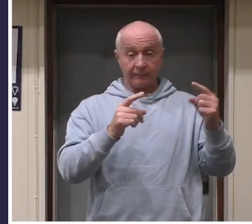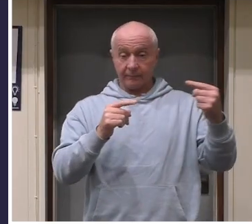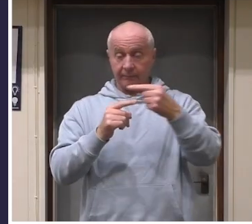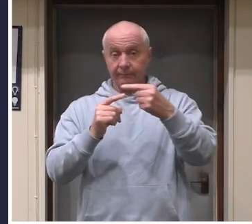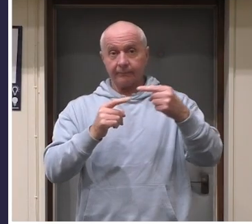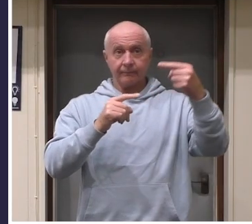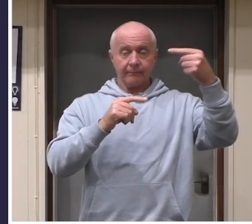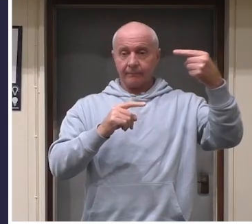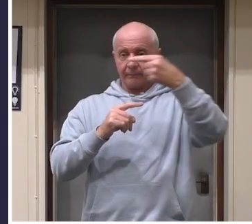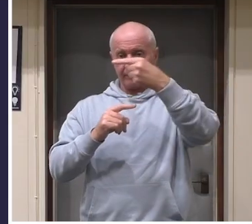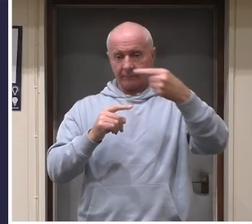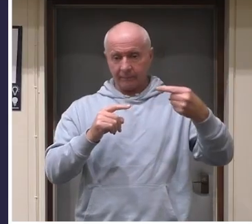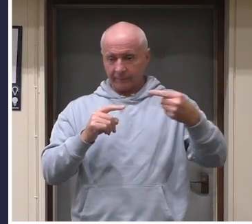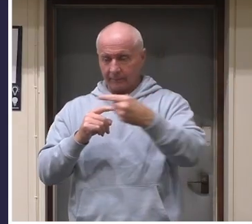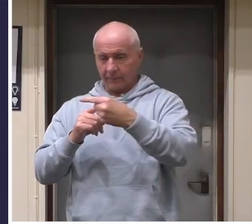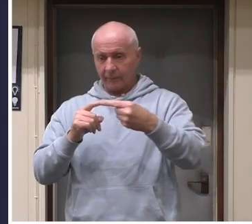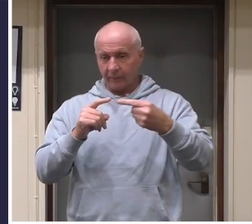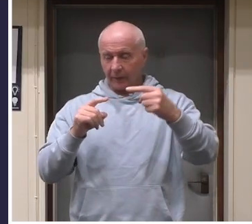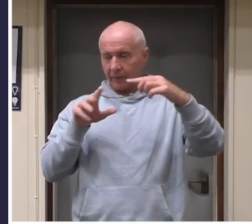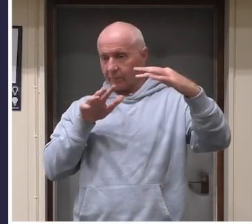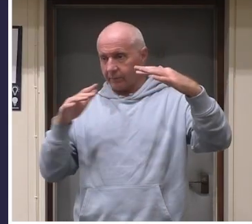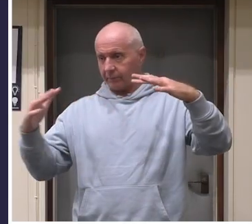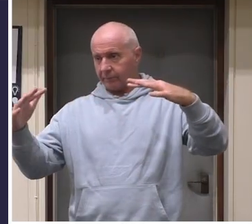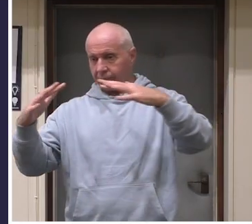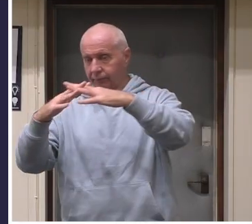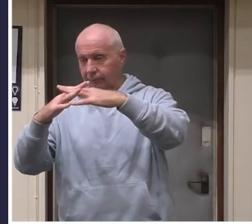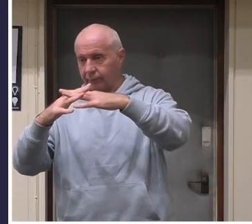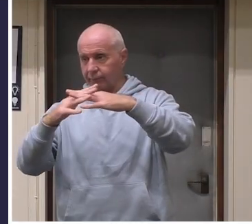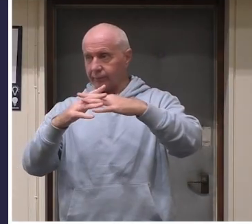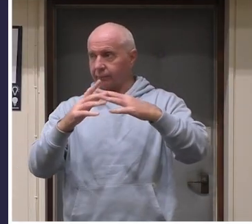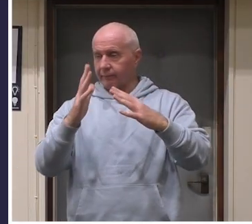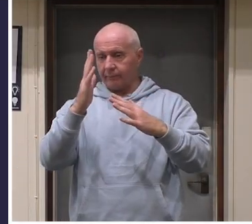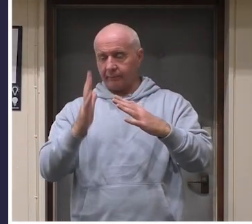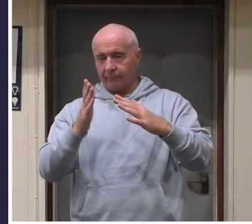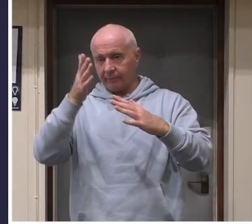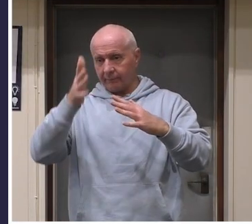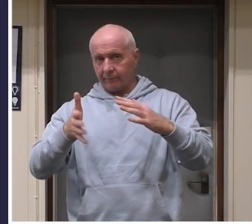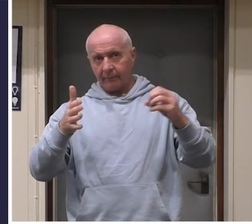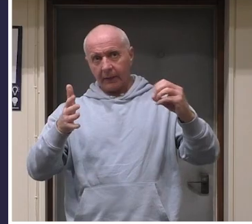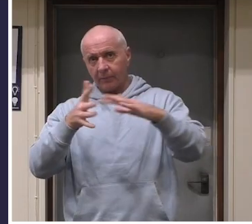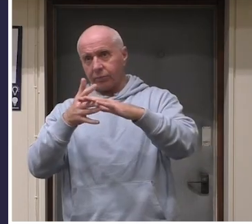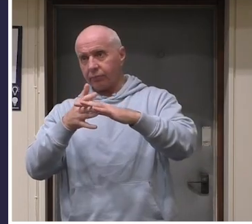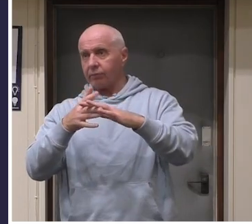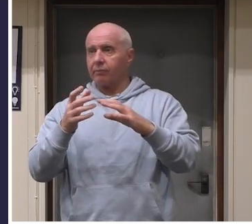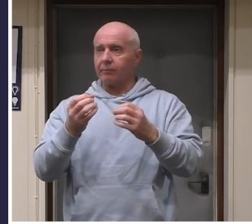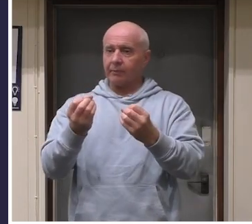coming from the top slit and the bottom slit, which interfere at the screen, giving rise to this alternating bright and dark